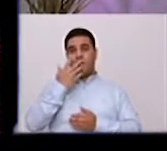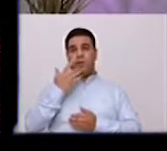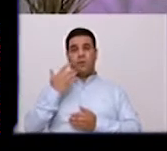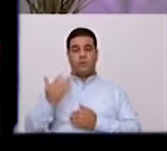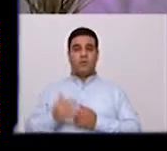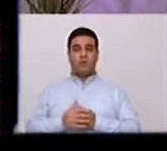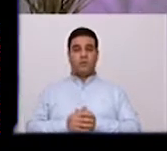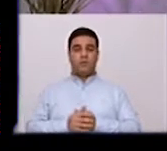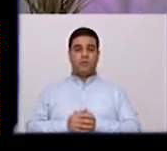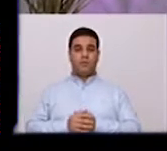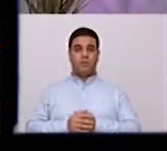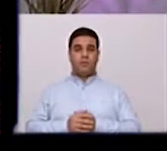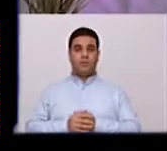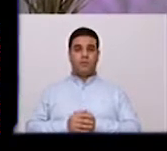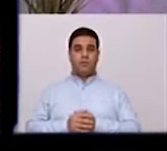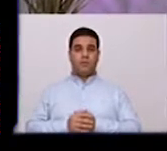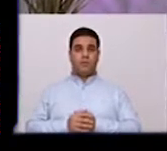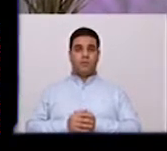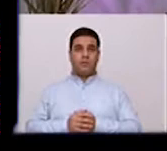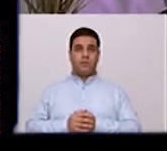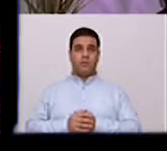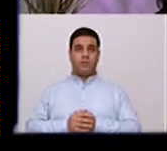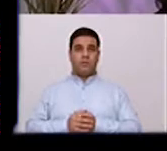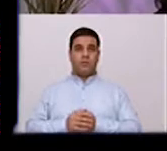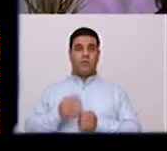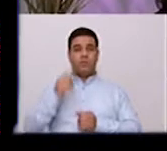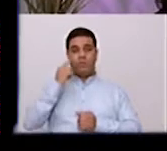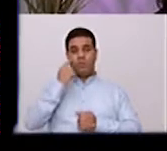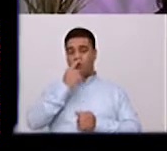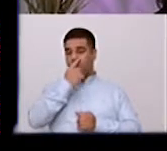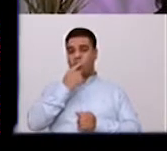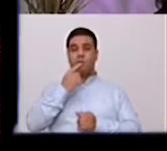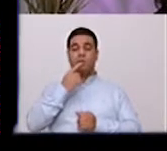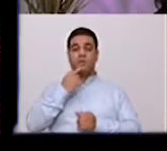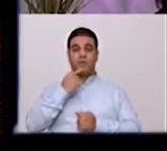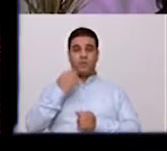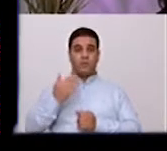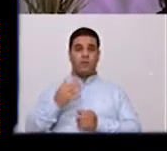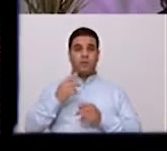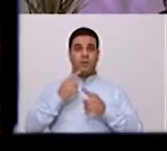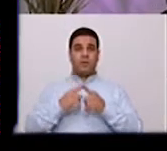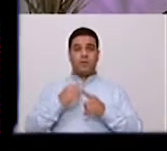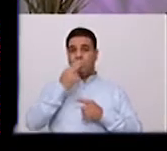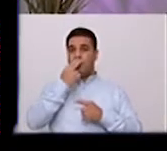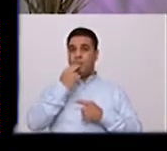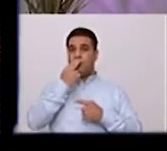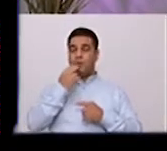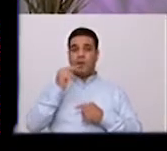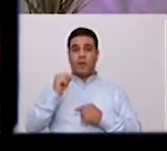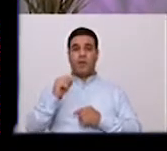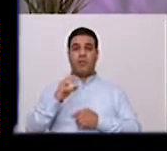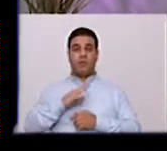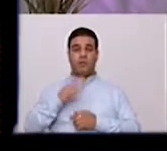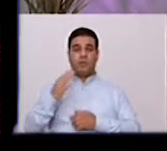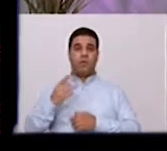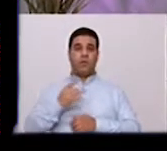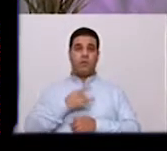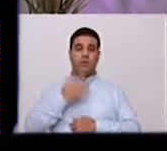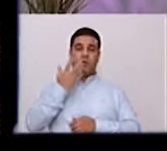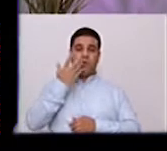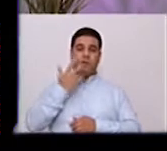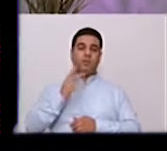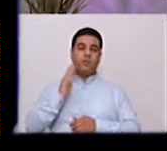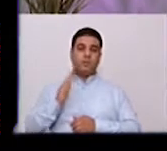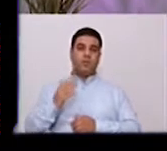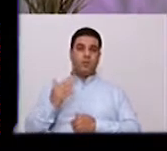ifodalaydi. Drozofila pashshasini ko'zi qizil rangda, X kichkina A bo'lganda esa oq rangda